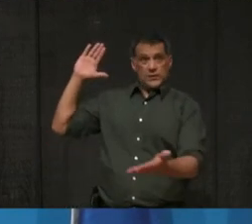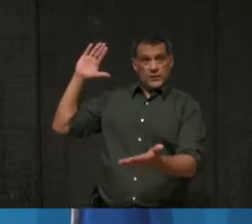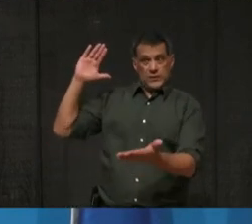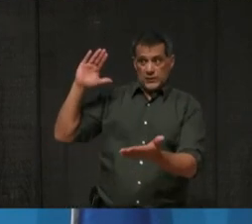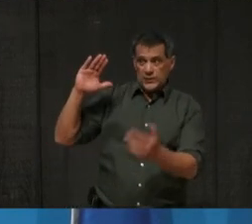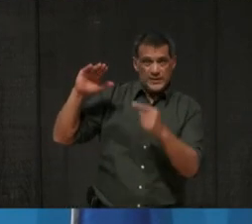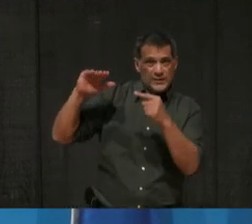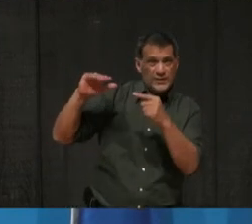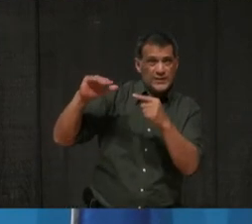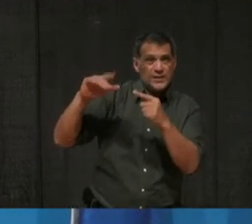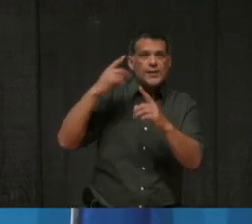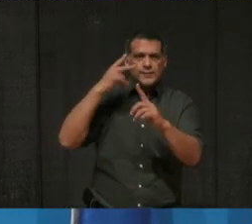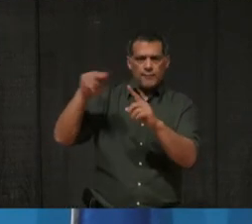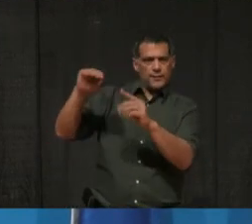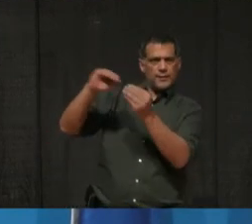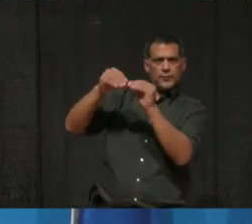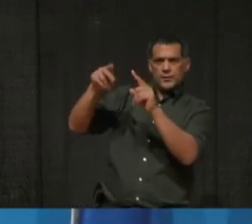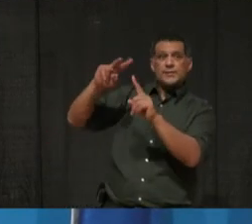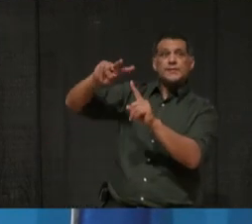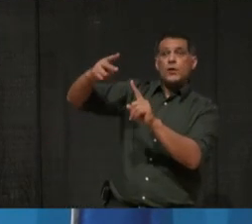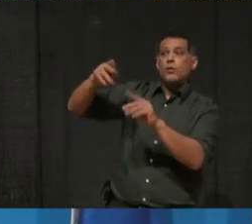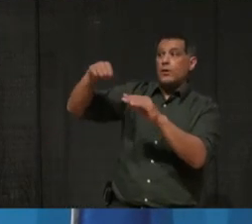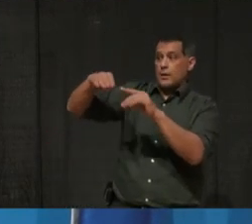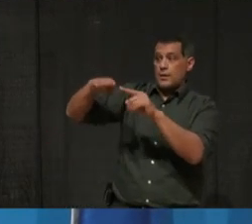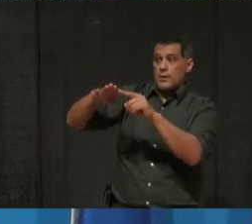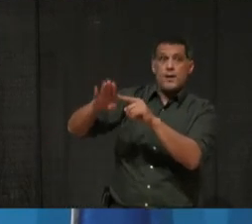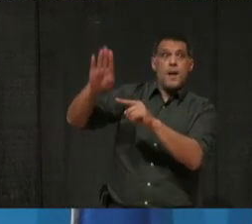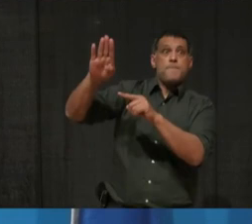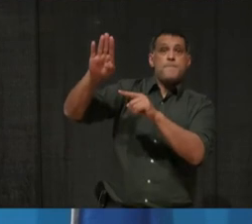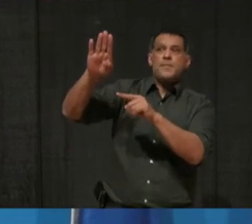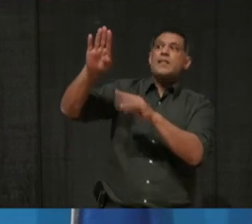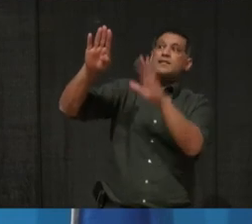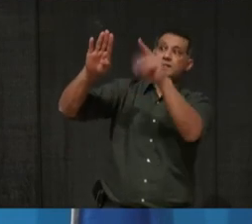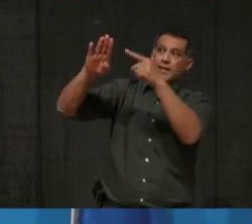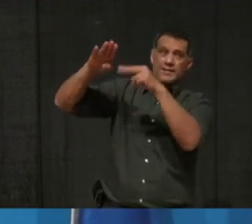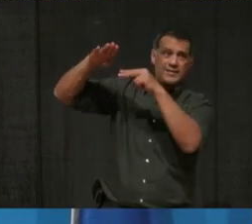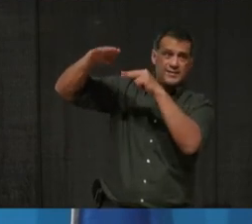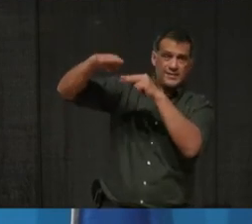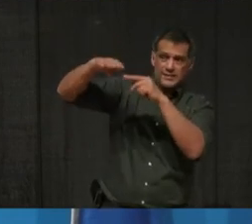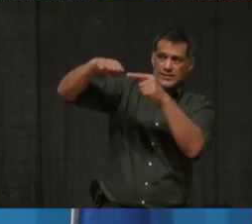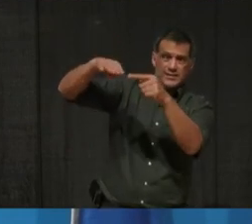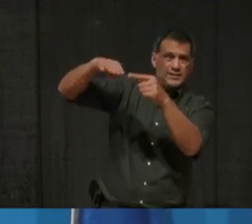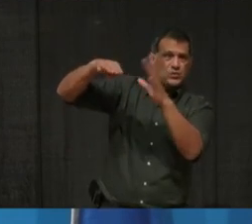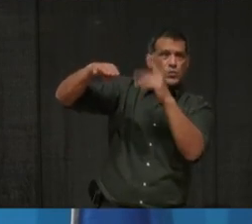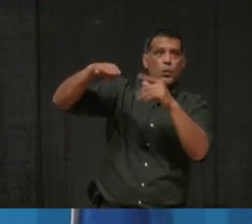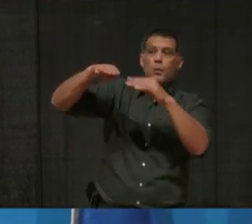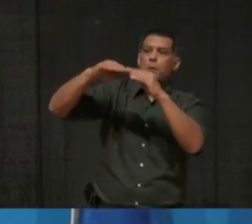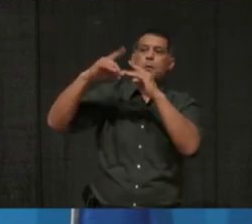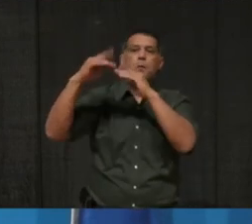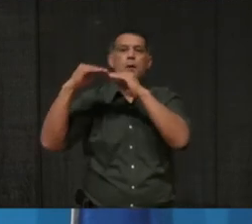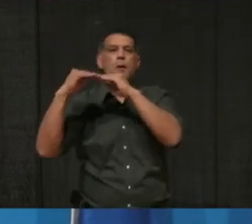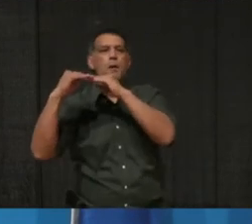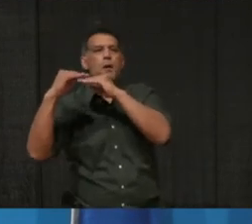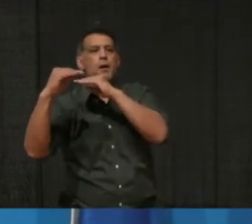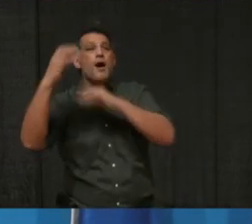in bringing the second wave under control in our community, and an expected stabilization in our hospital capacity to